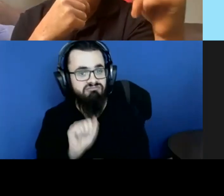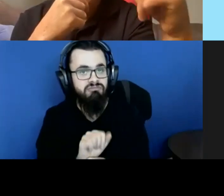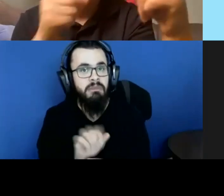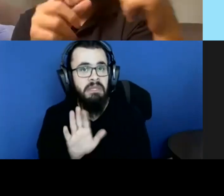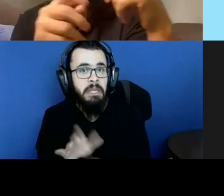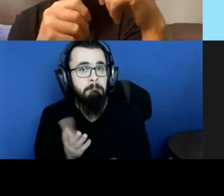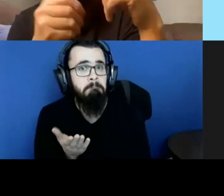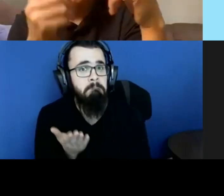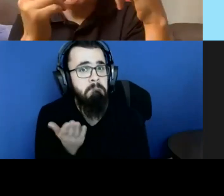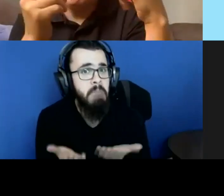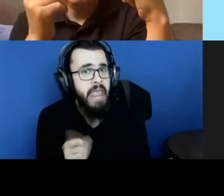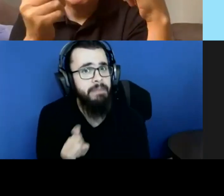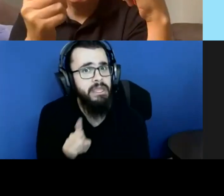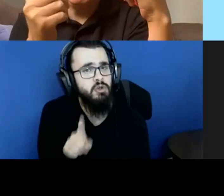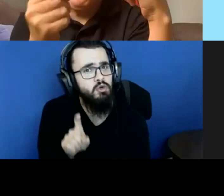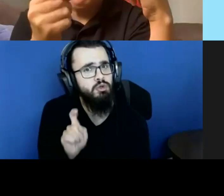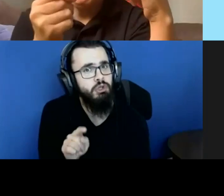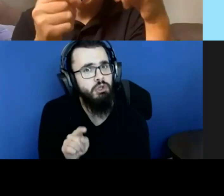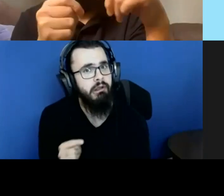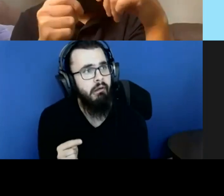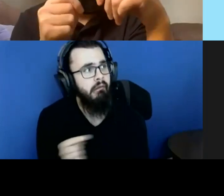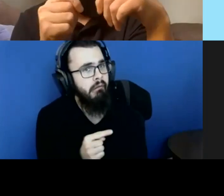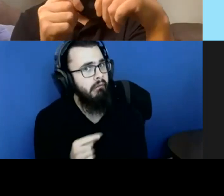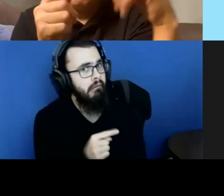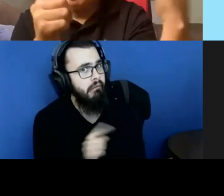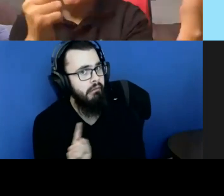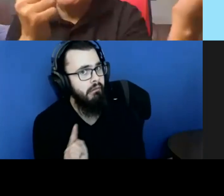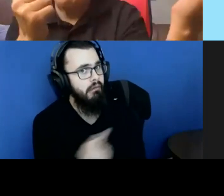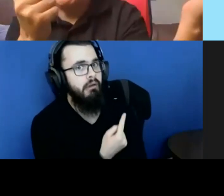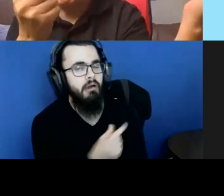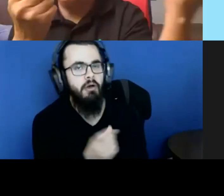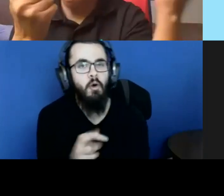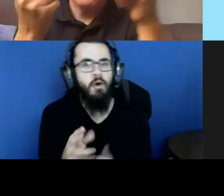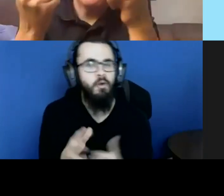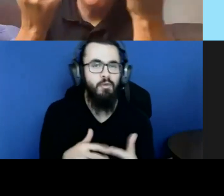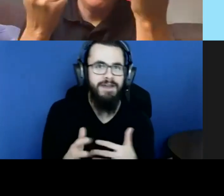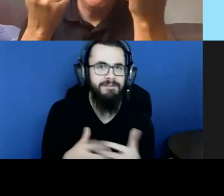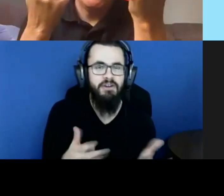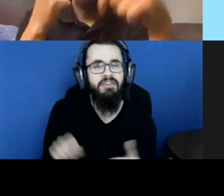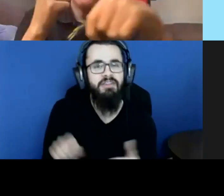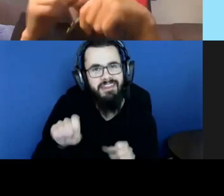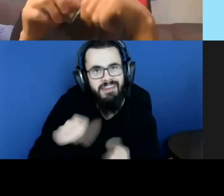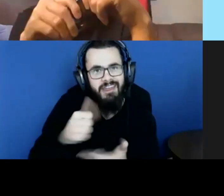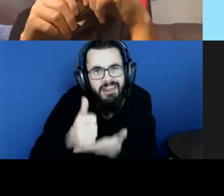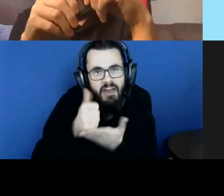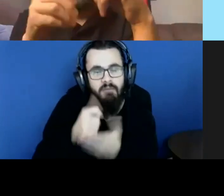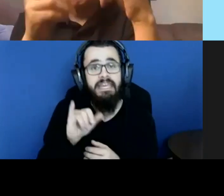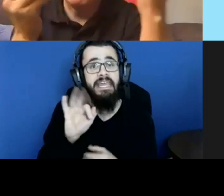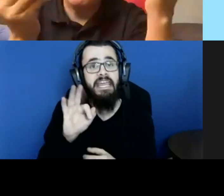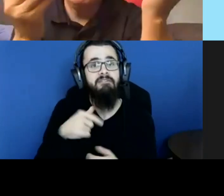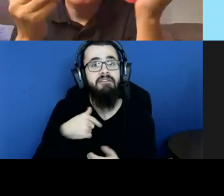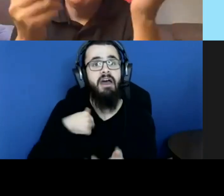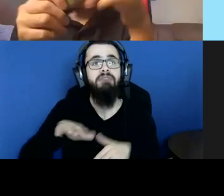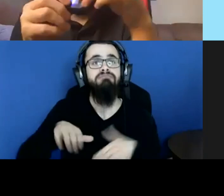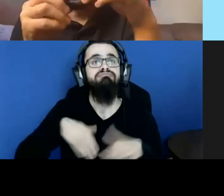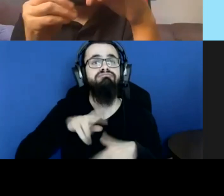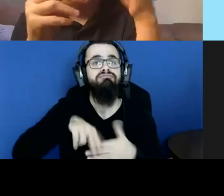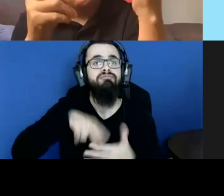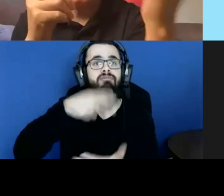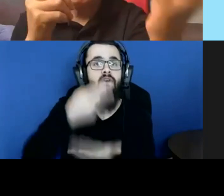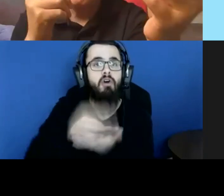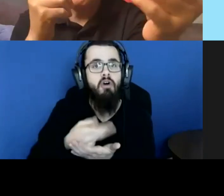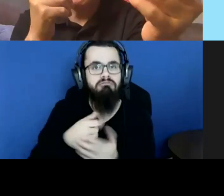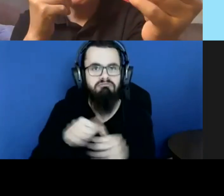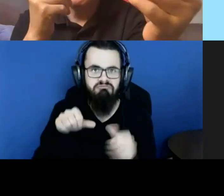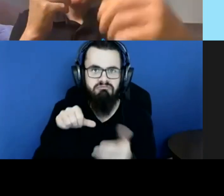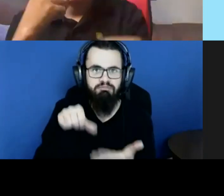different way. So they can help me with that. Or if I fall, I can push it. If something bad happens, I